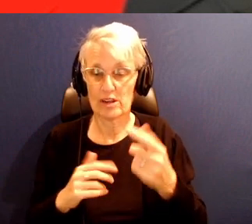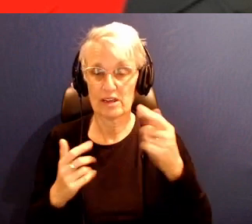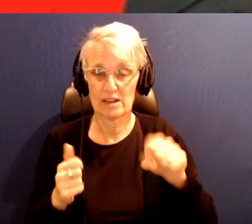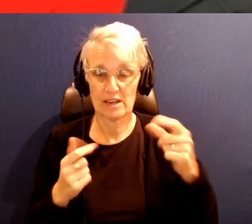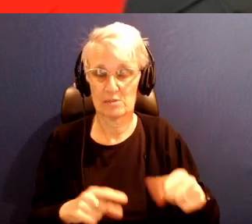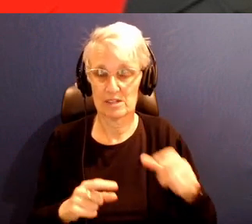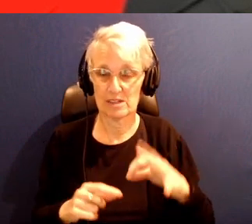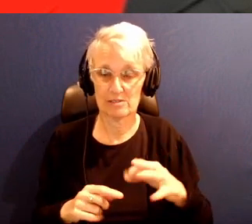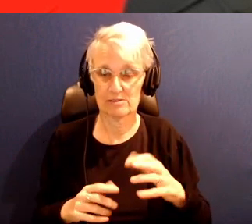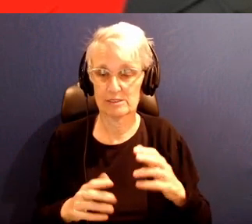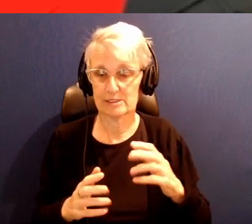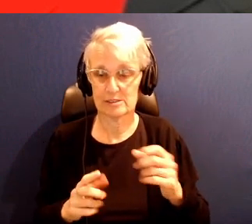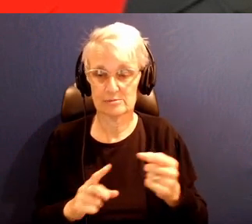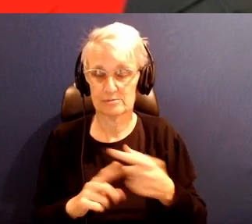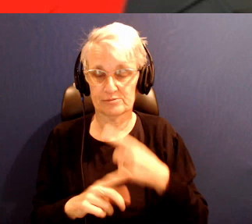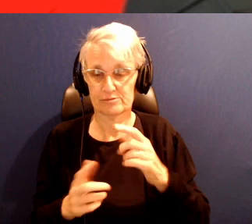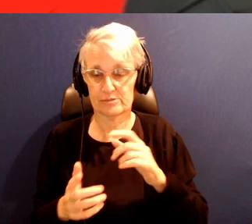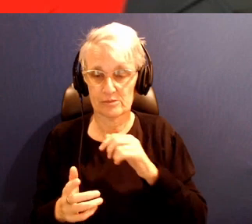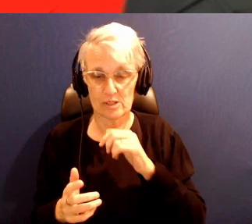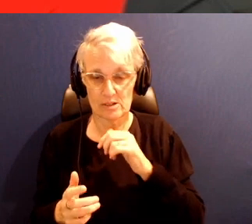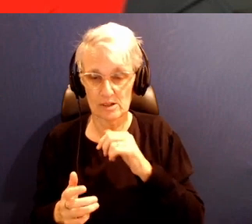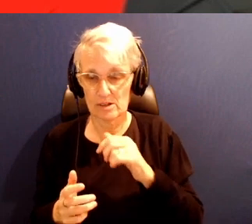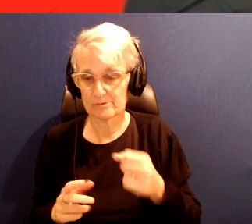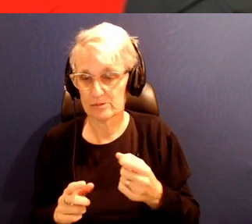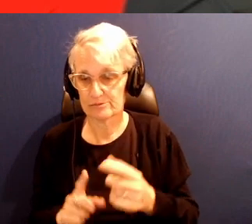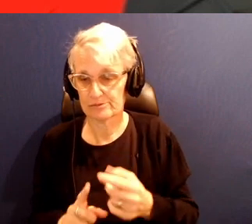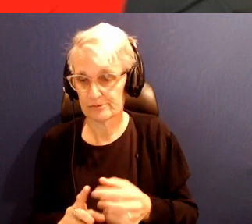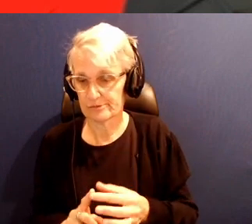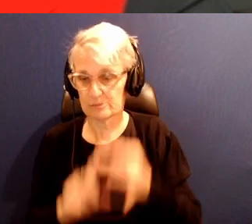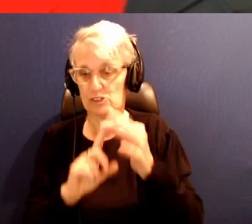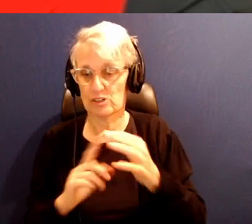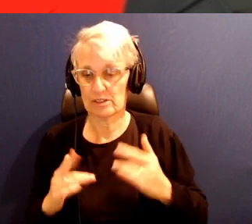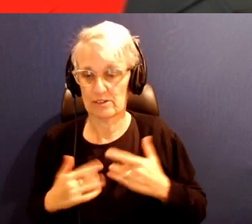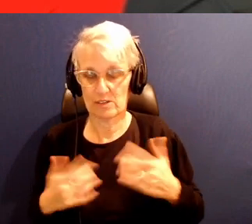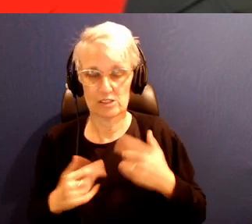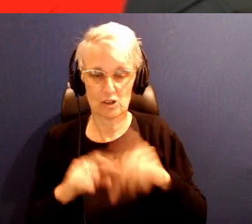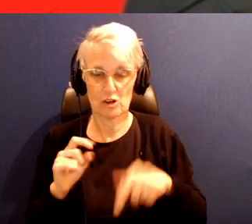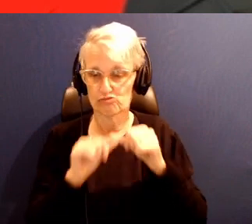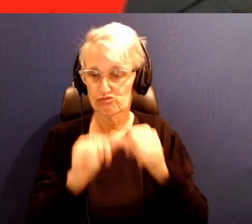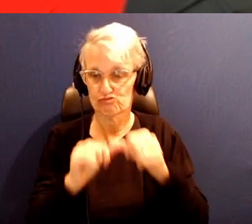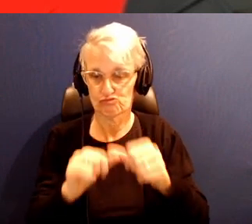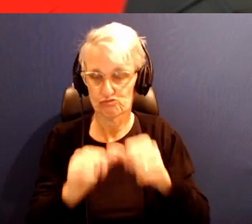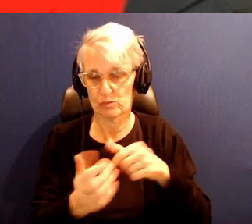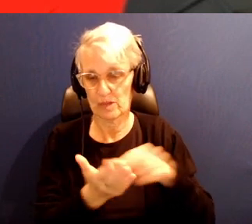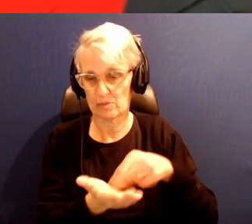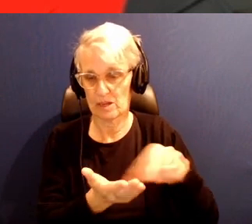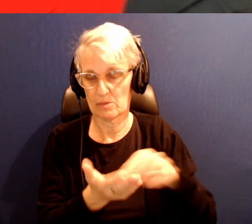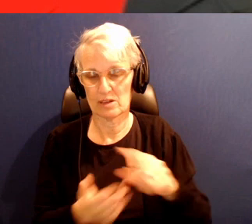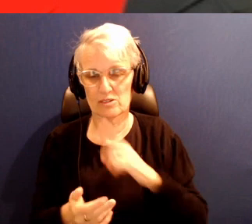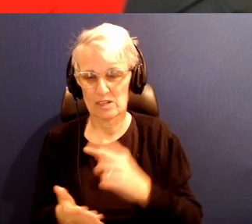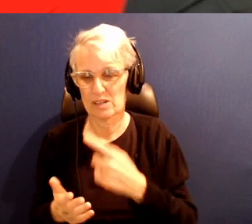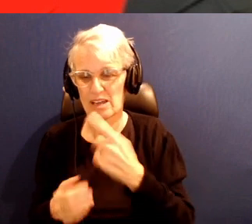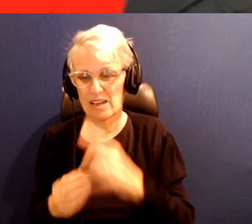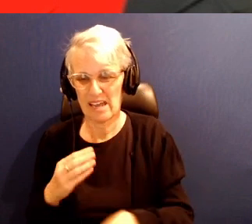unfortunate events. This type of expense cannot be ongoing or added for the duration of the project. Rather, it